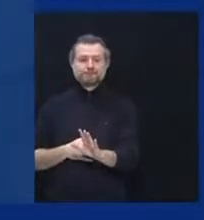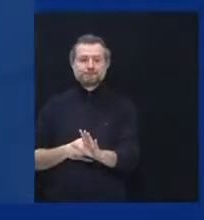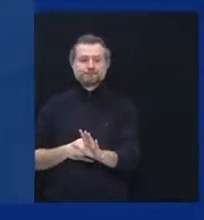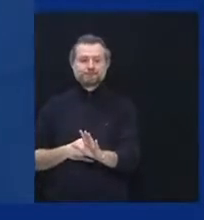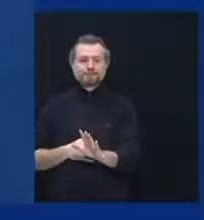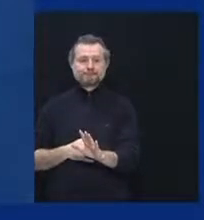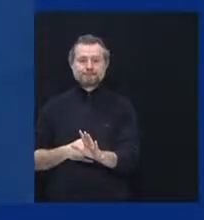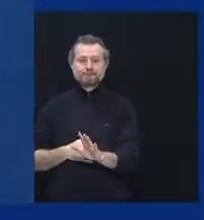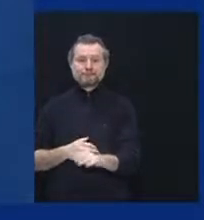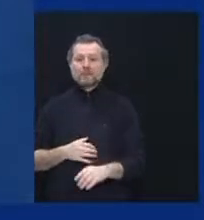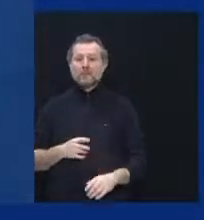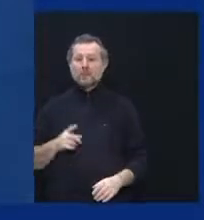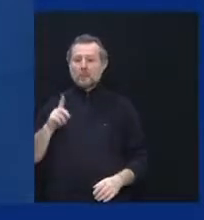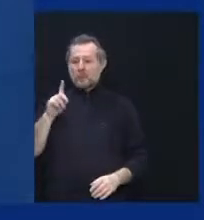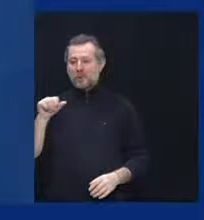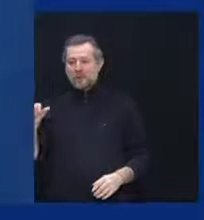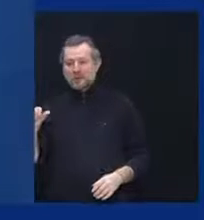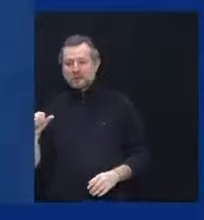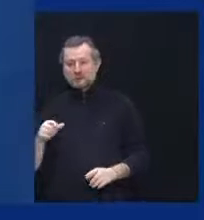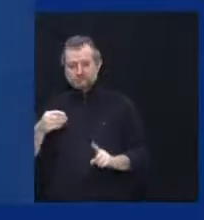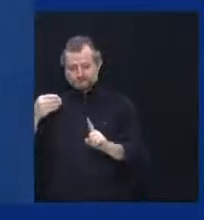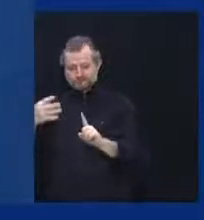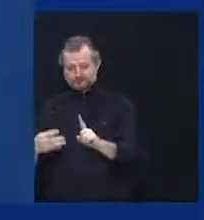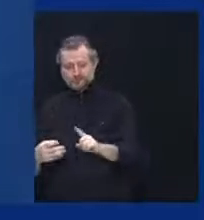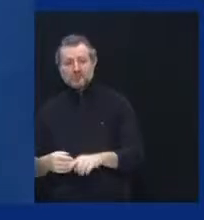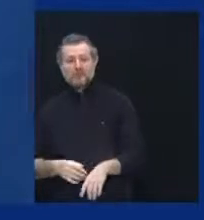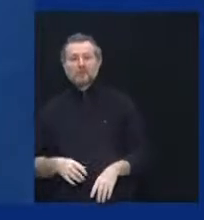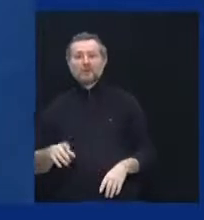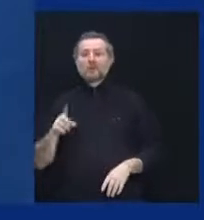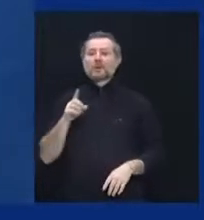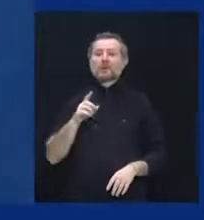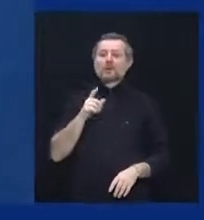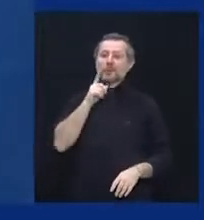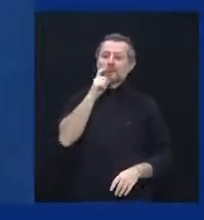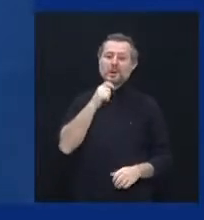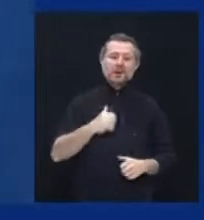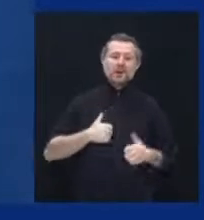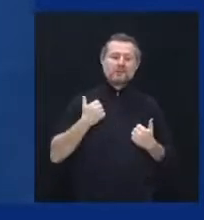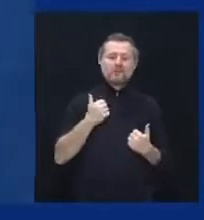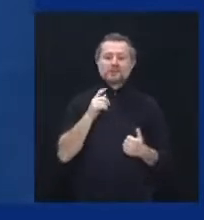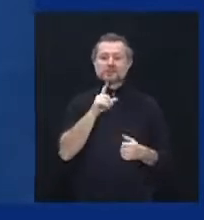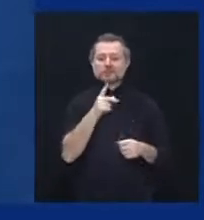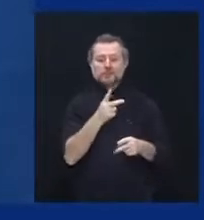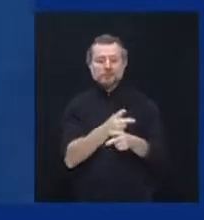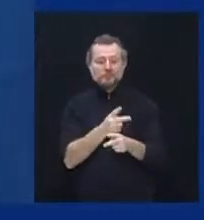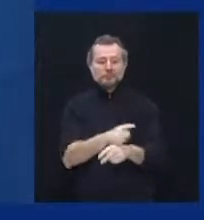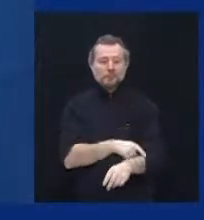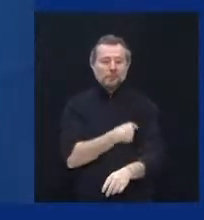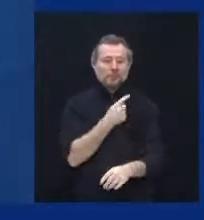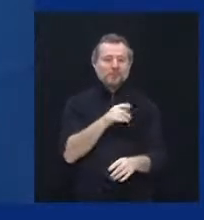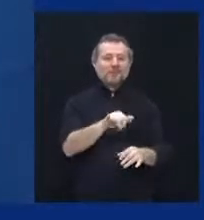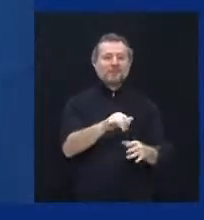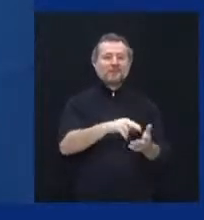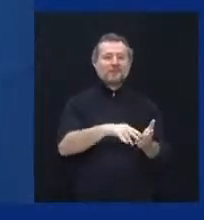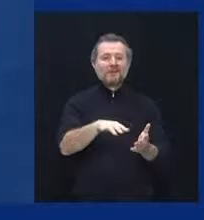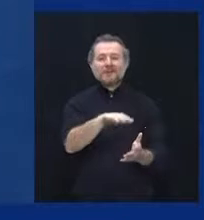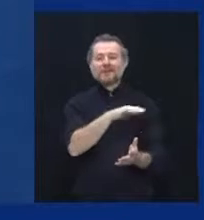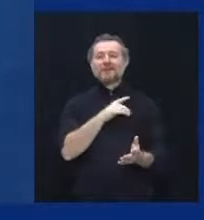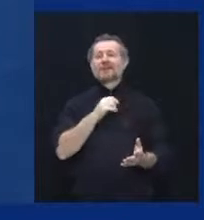You have healthcare workers, you have long-term care facility residents, long-term care facility staff,